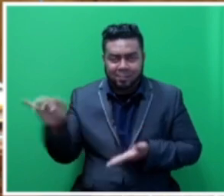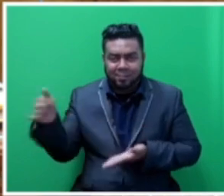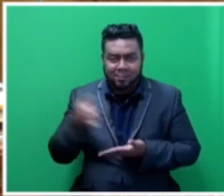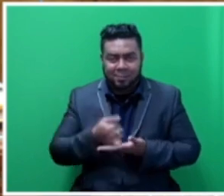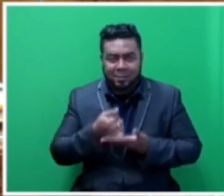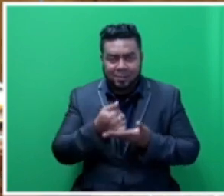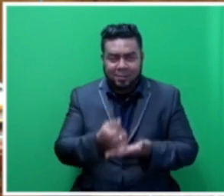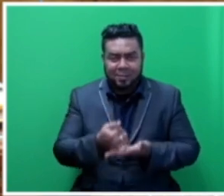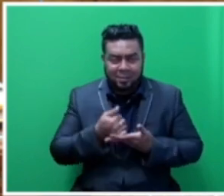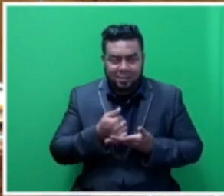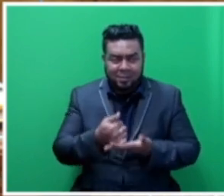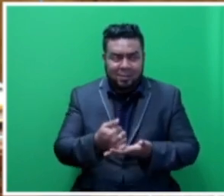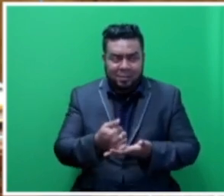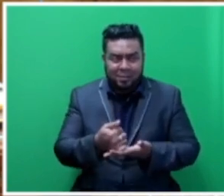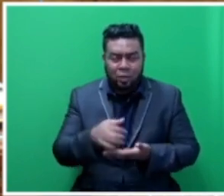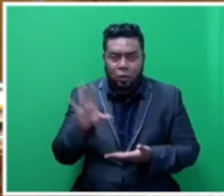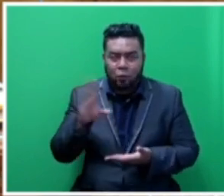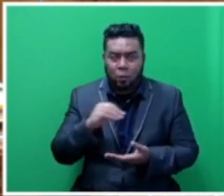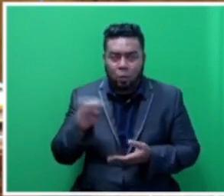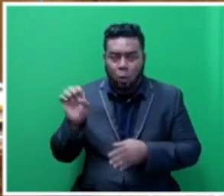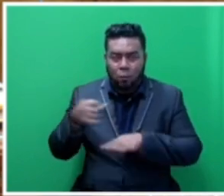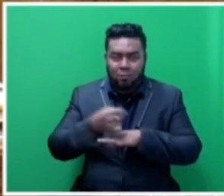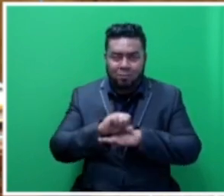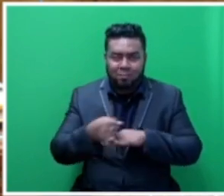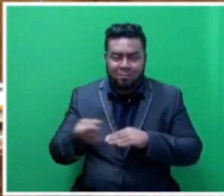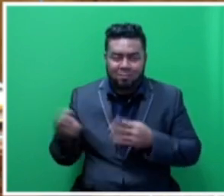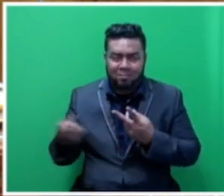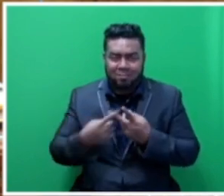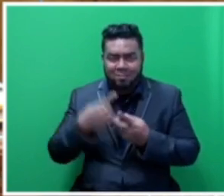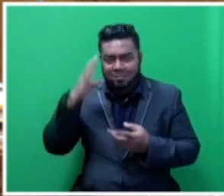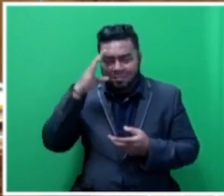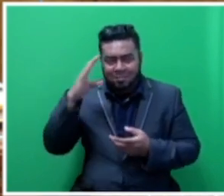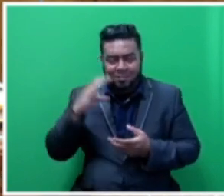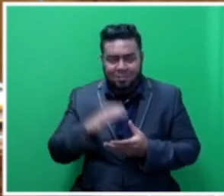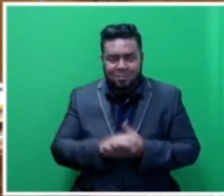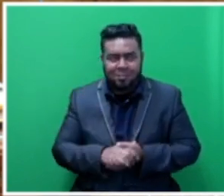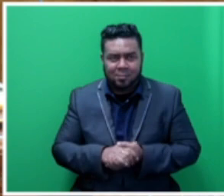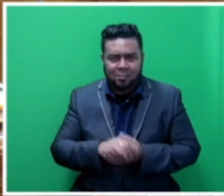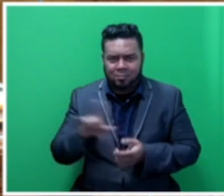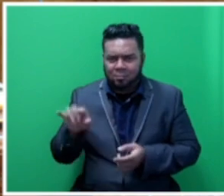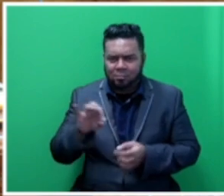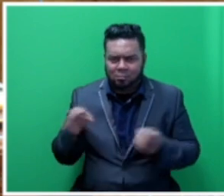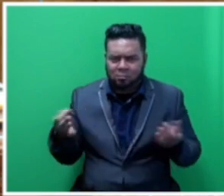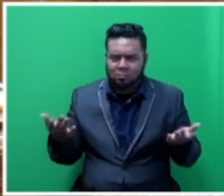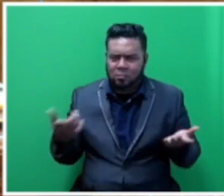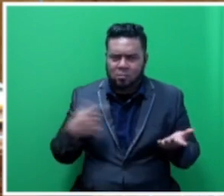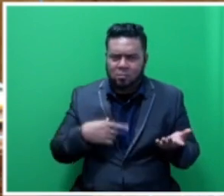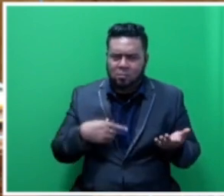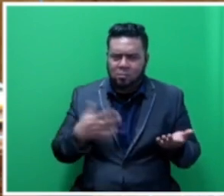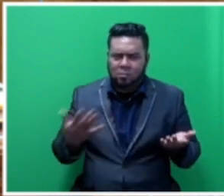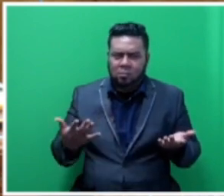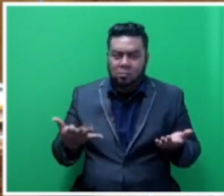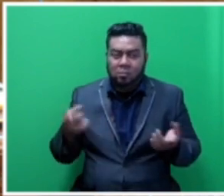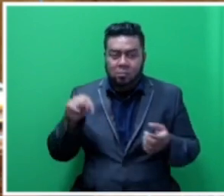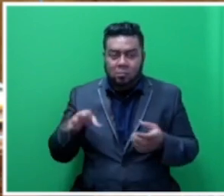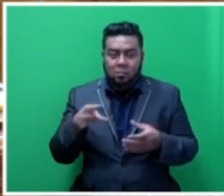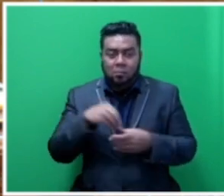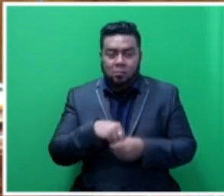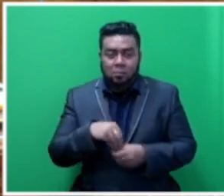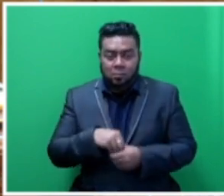assistance from abroad. This is unprecedented. These include